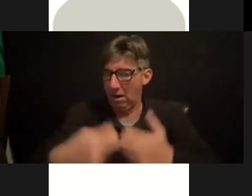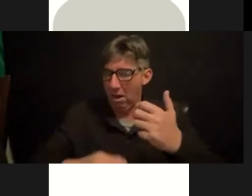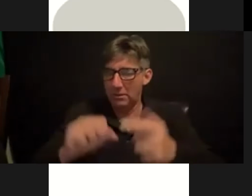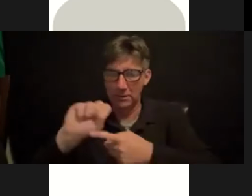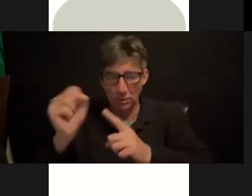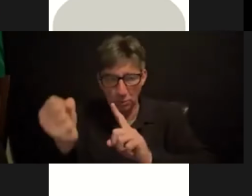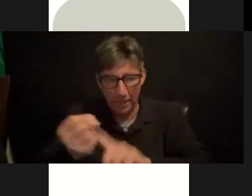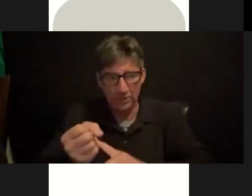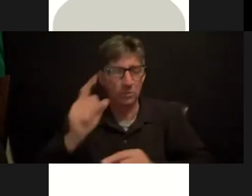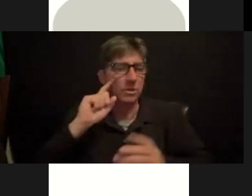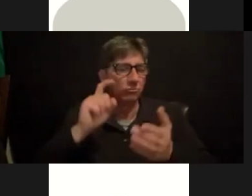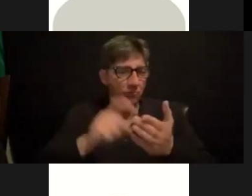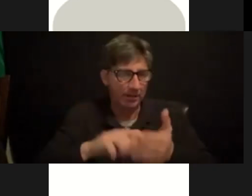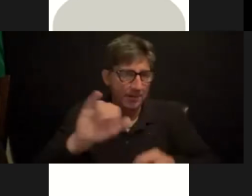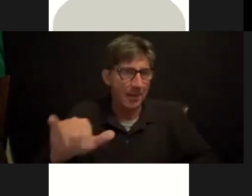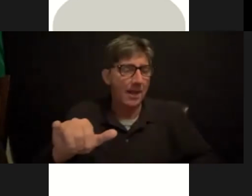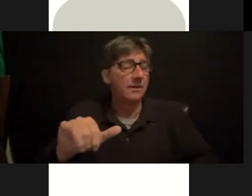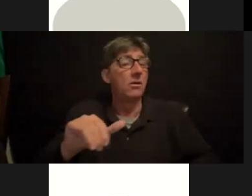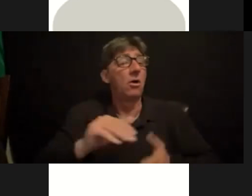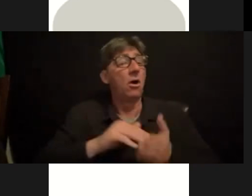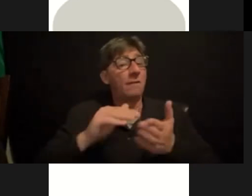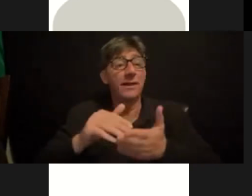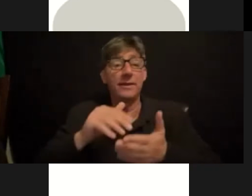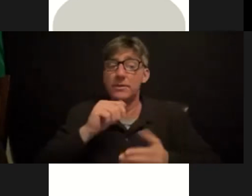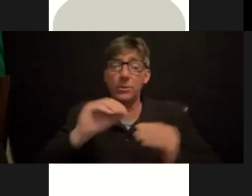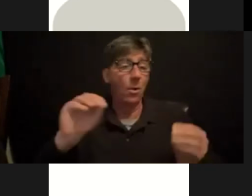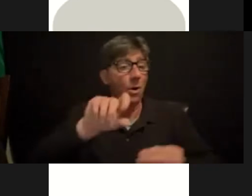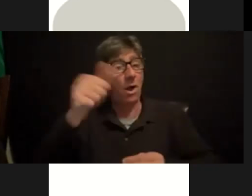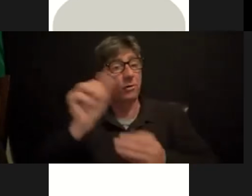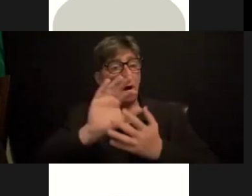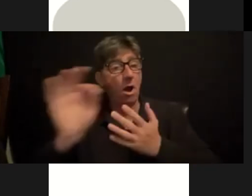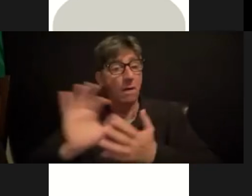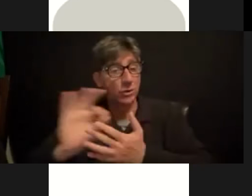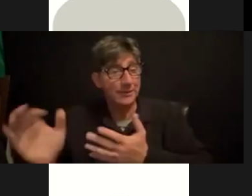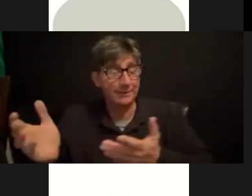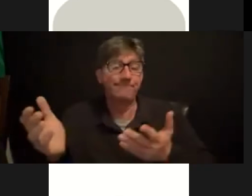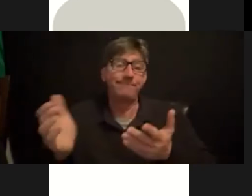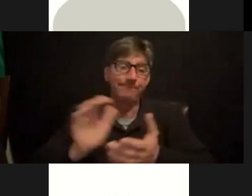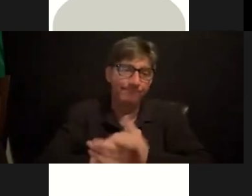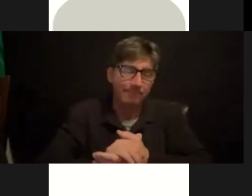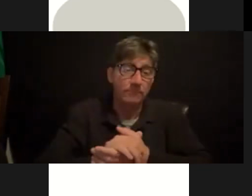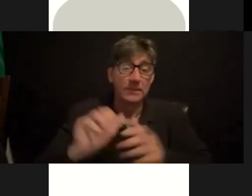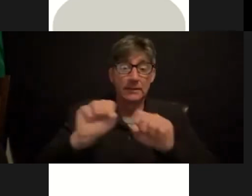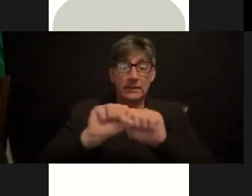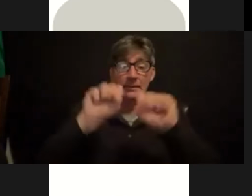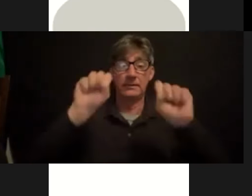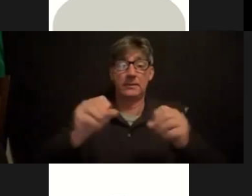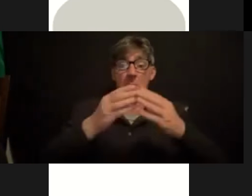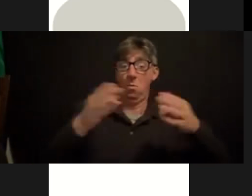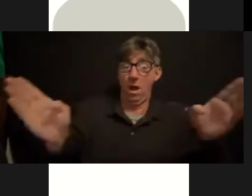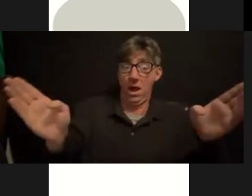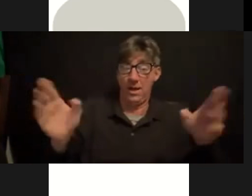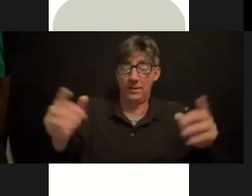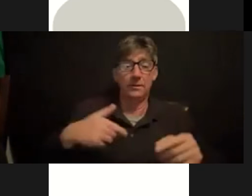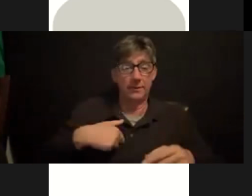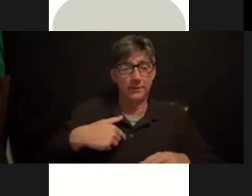to sometimes no alternatives for those individuals. I will say, on a system-wide perspective, I think overall, the entire system, we are stranding